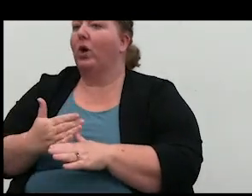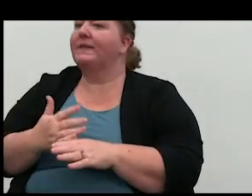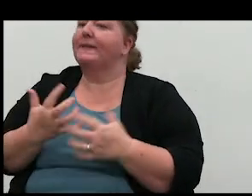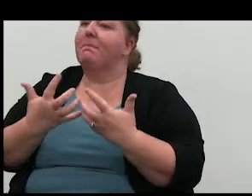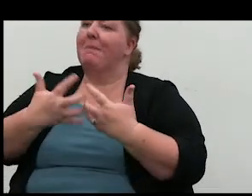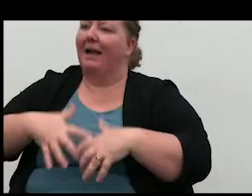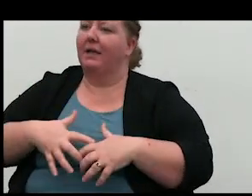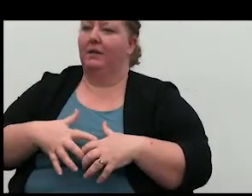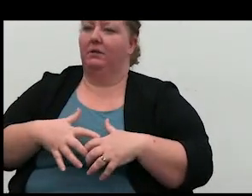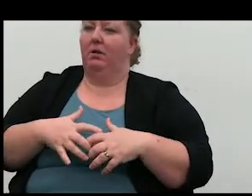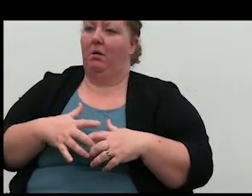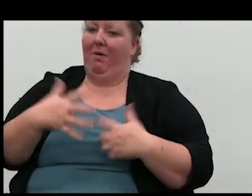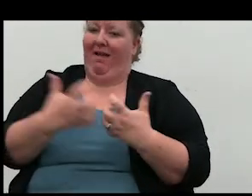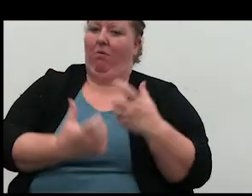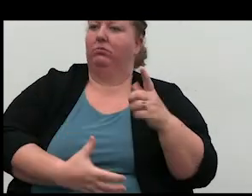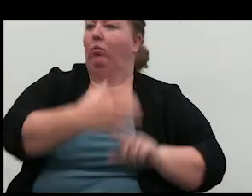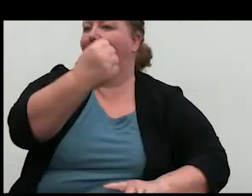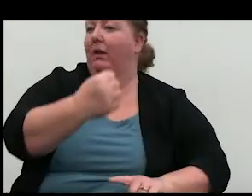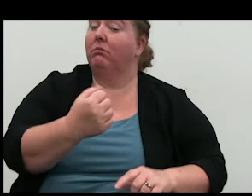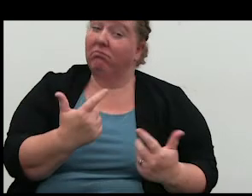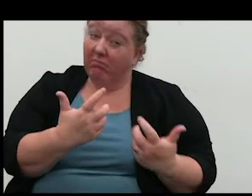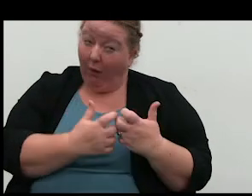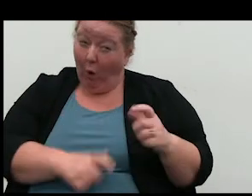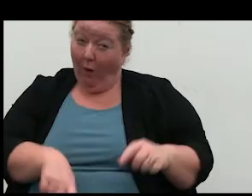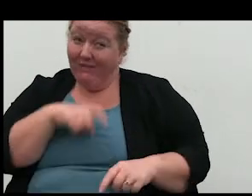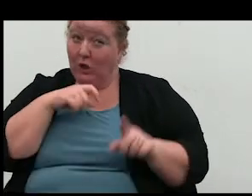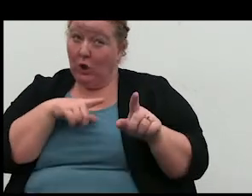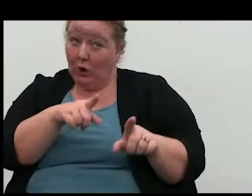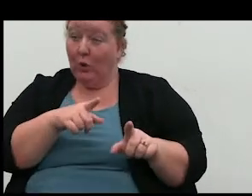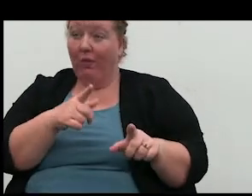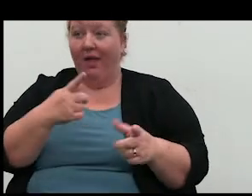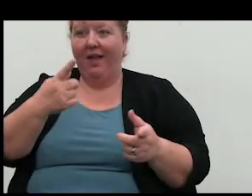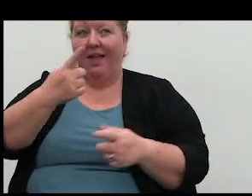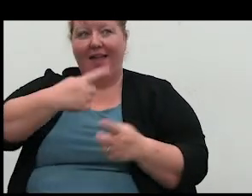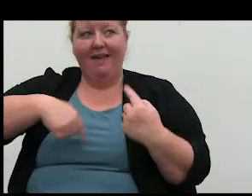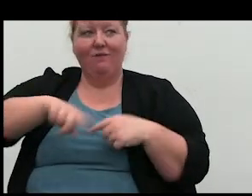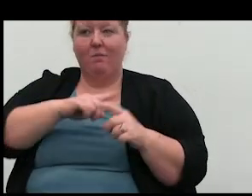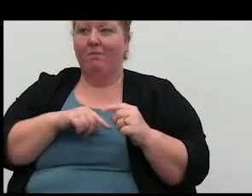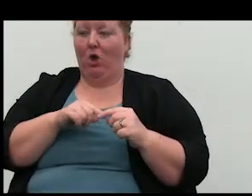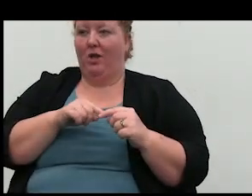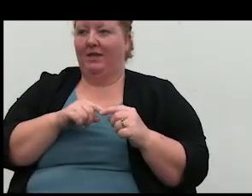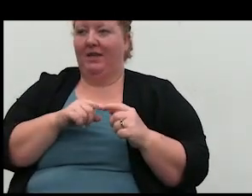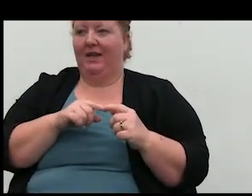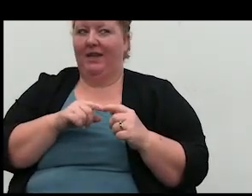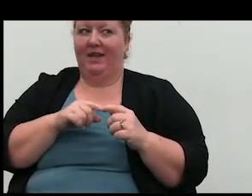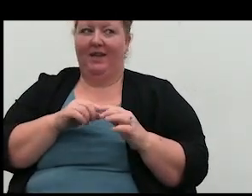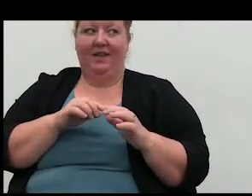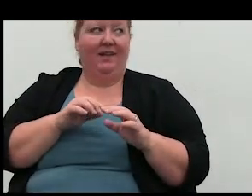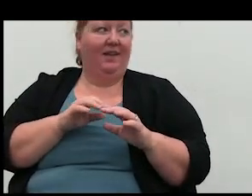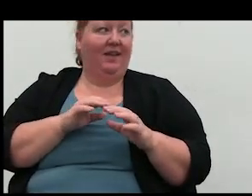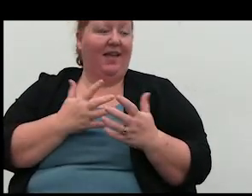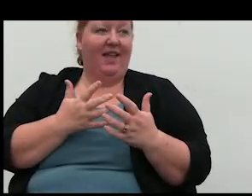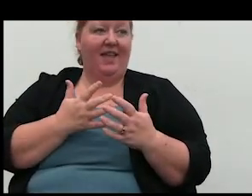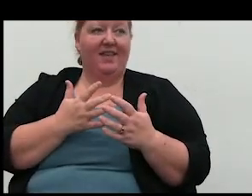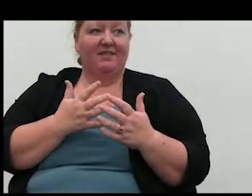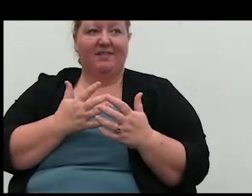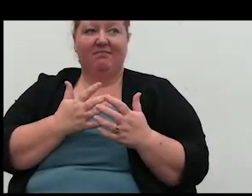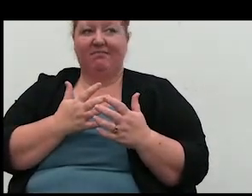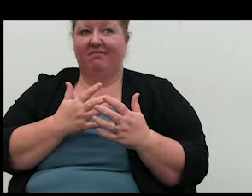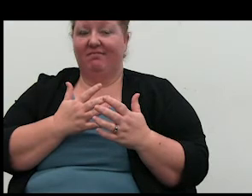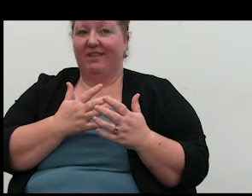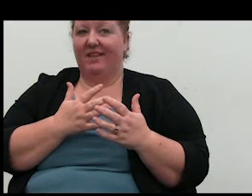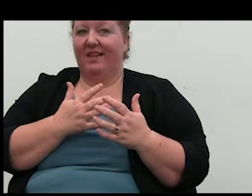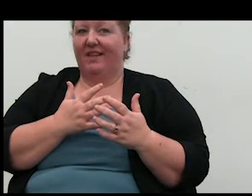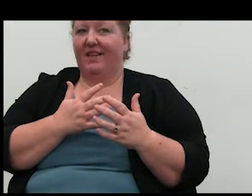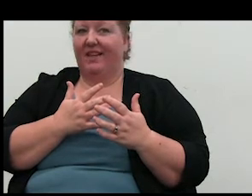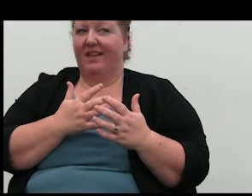mechanism to win. How confident are you that everybody's immune? Well, it's a fair point, because we